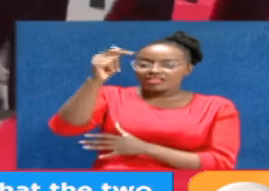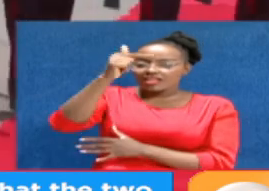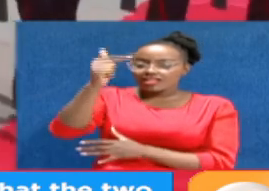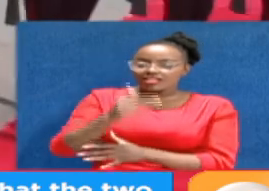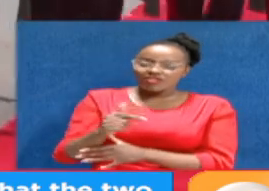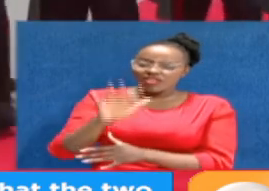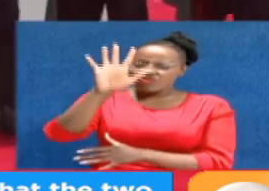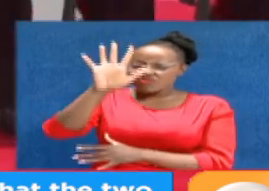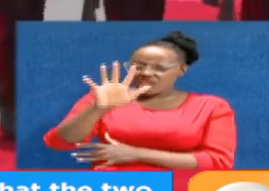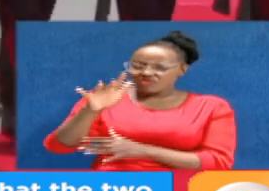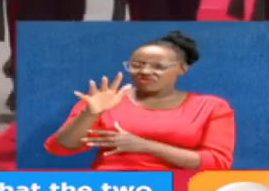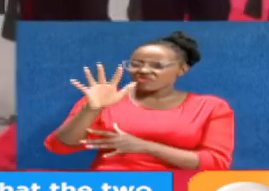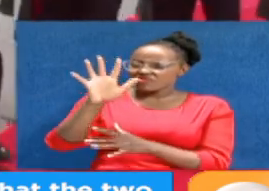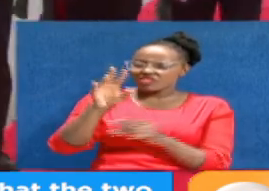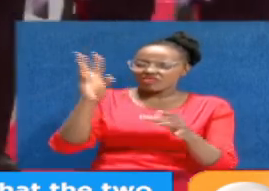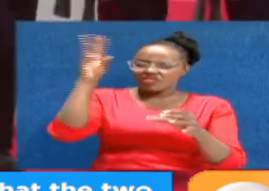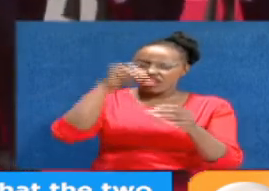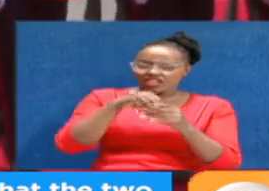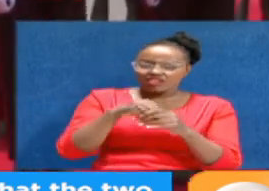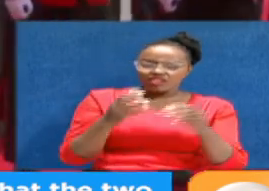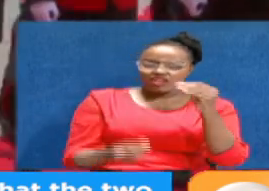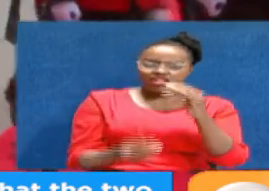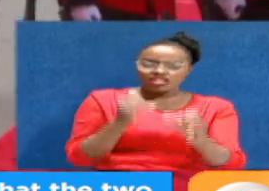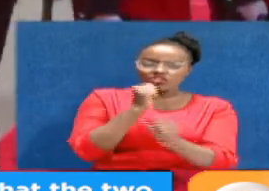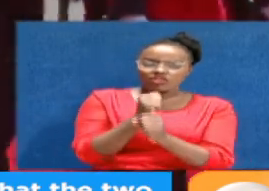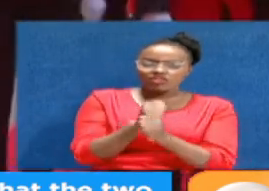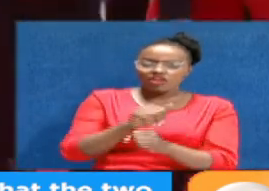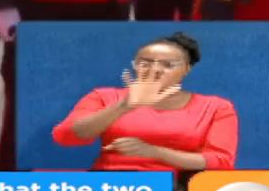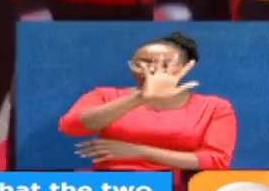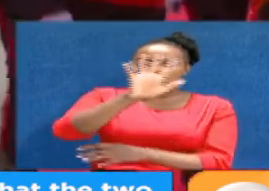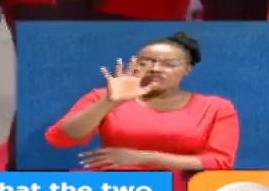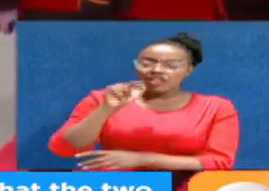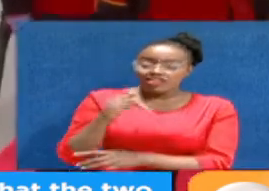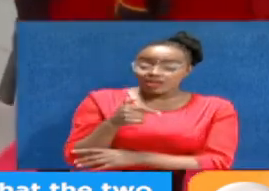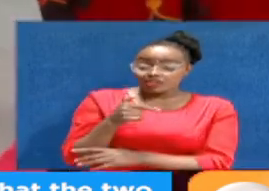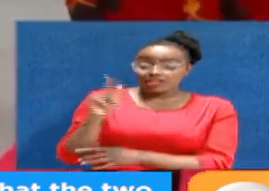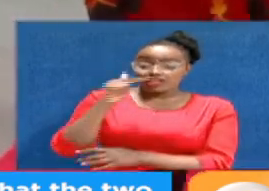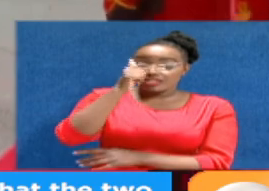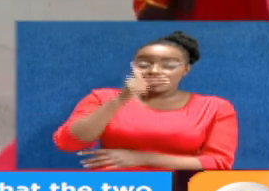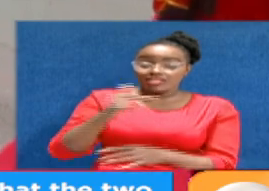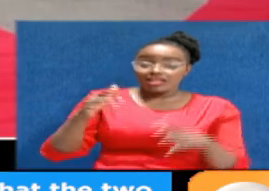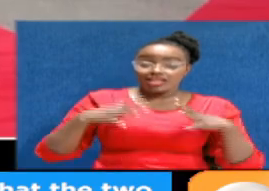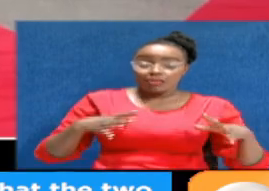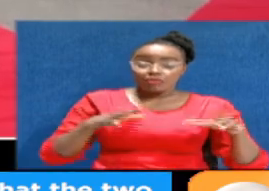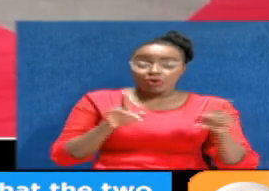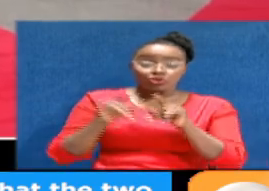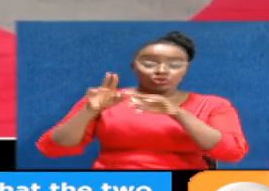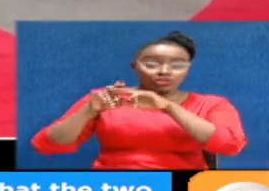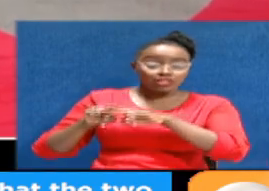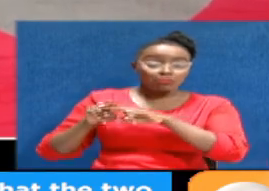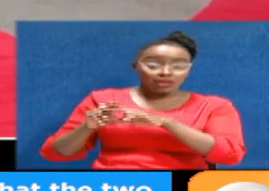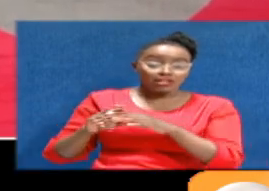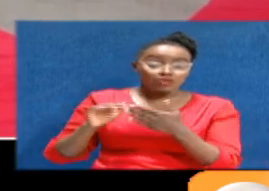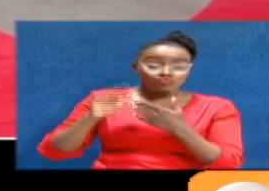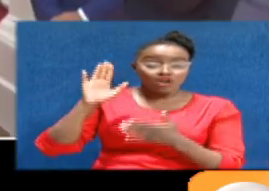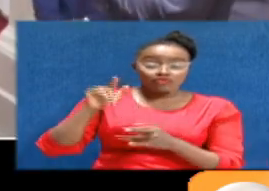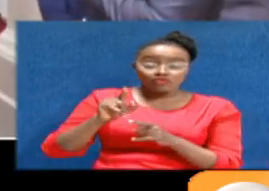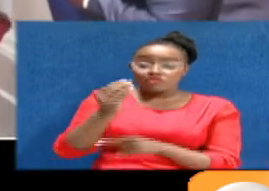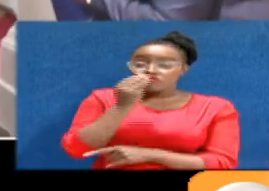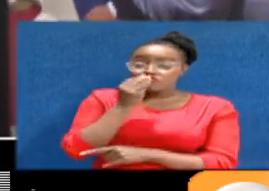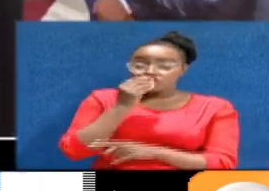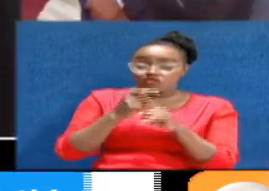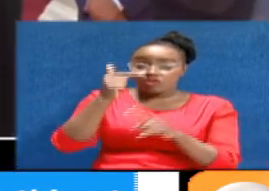fifth largest investor. In fact, our investments create jobs for about 55,000 Tanzanians. And then we also depend quite a bit on the